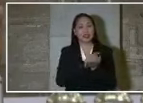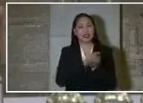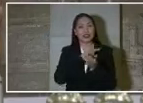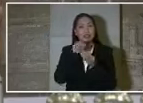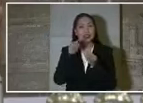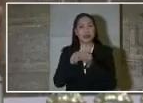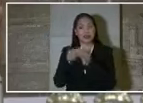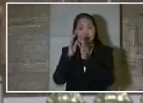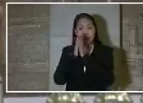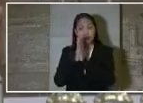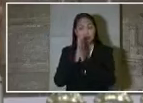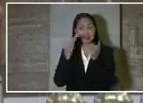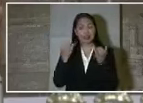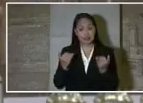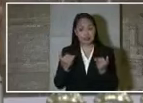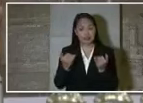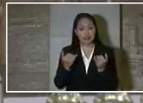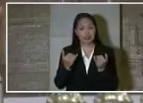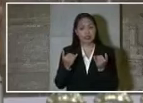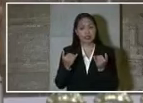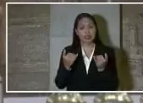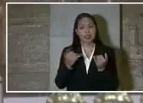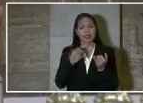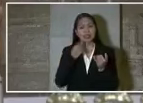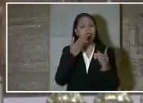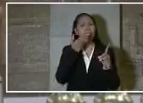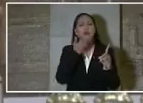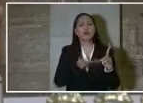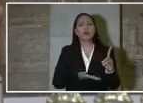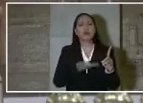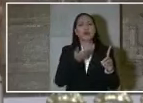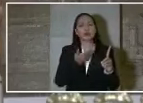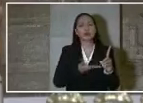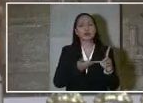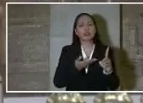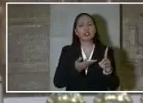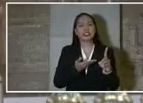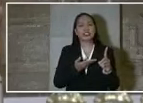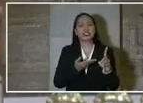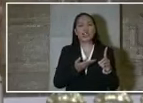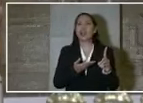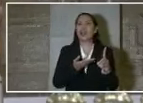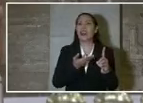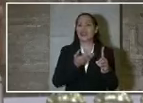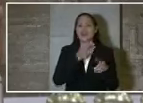today is the character of the star.